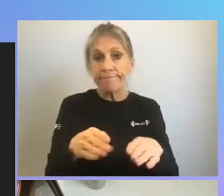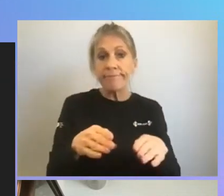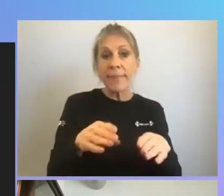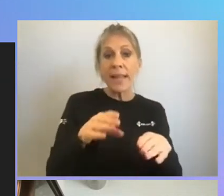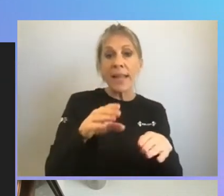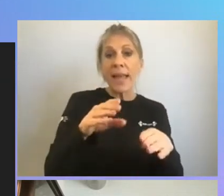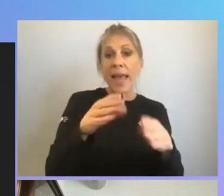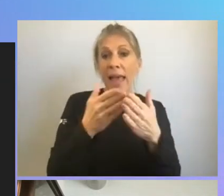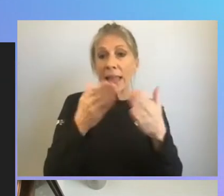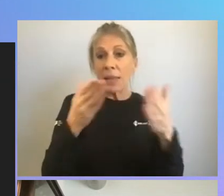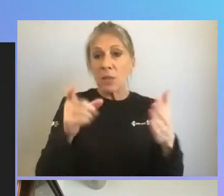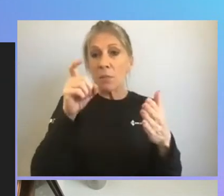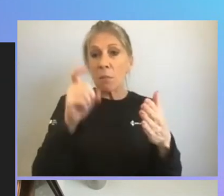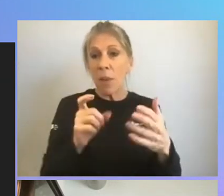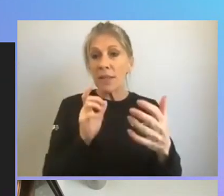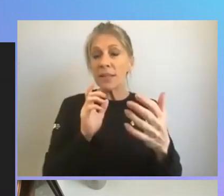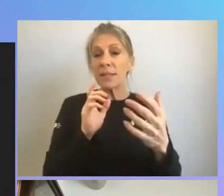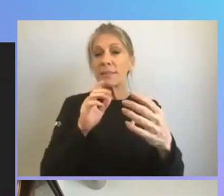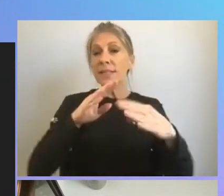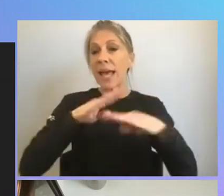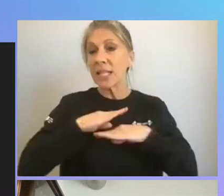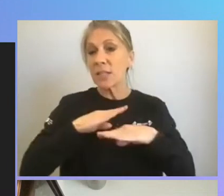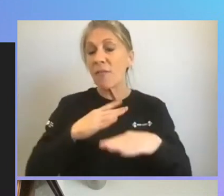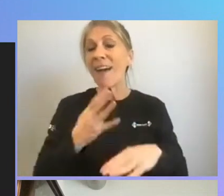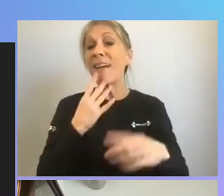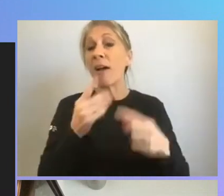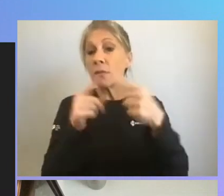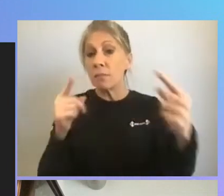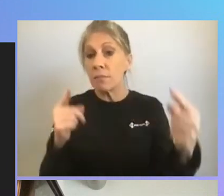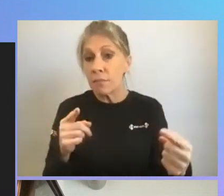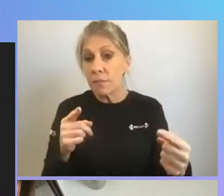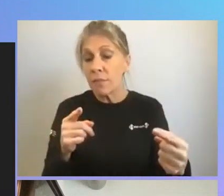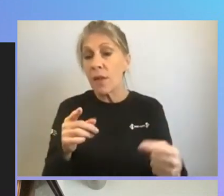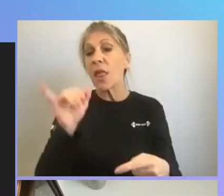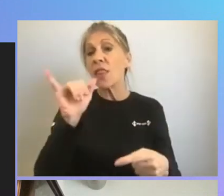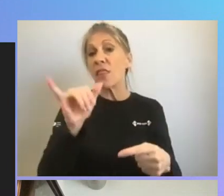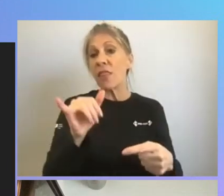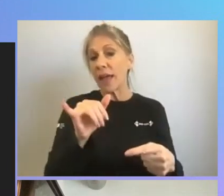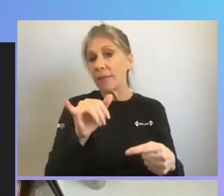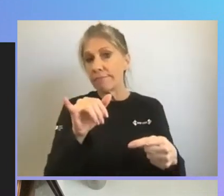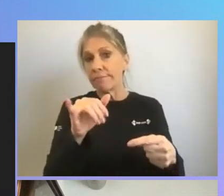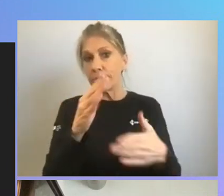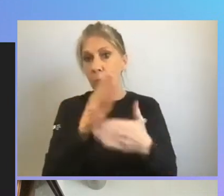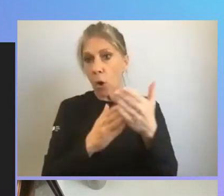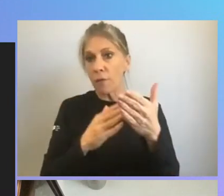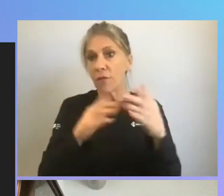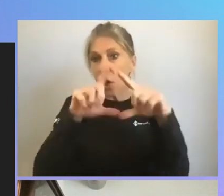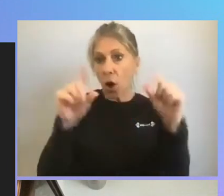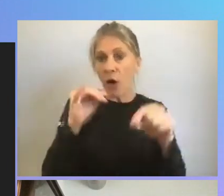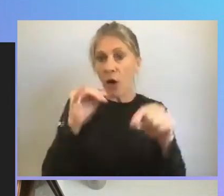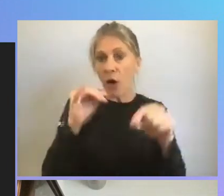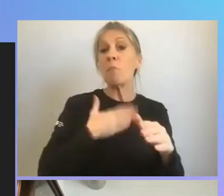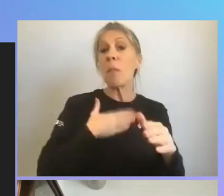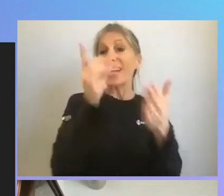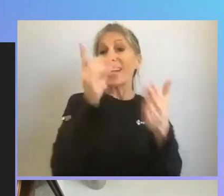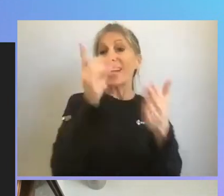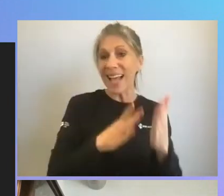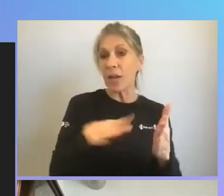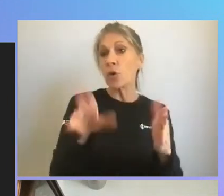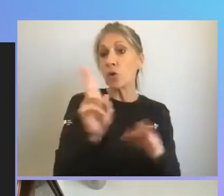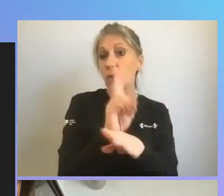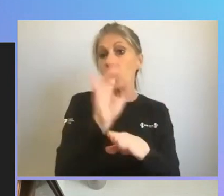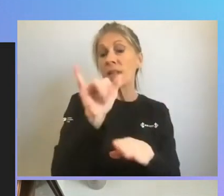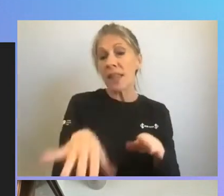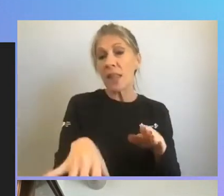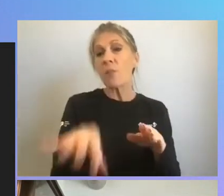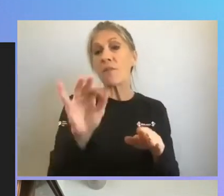meet color contrast thresholds, which is, again, that cook primary call to action in the recipe card. If my designer had used that, I would have caught that earlier, and they would have